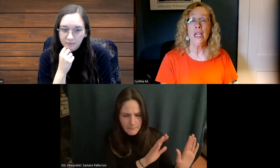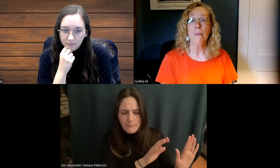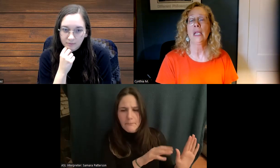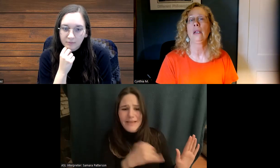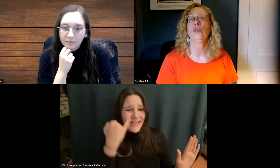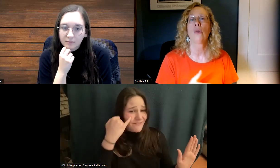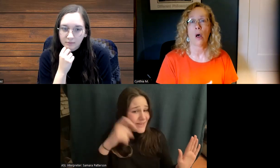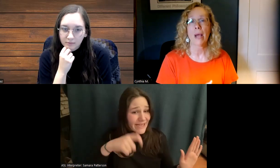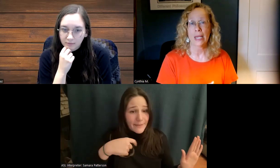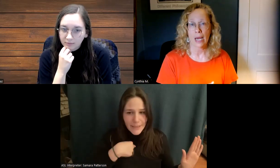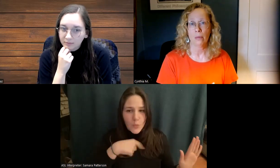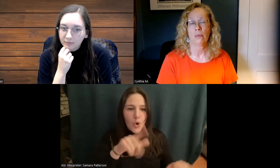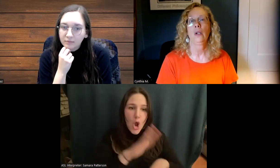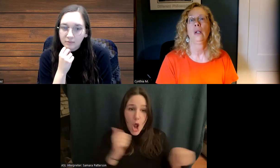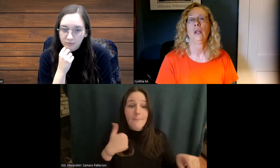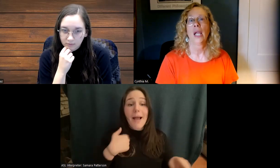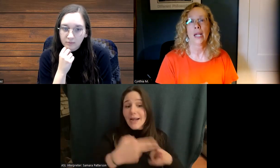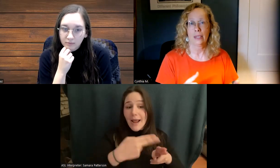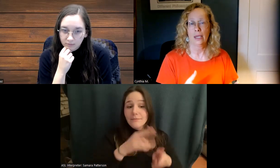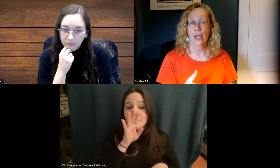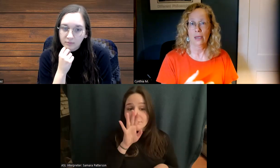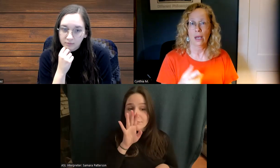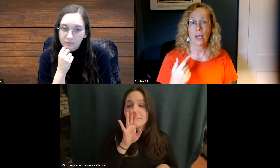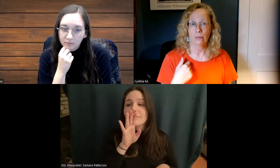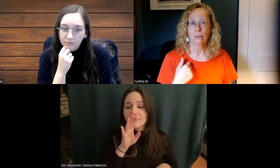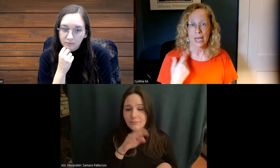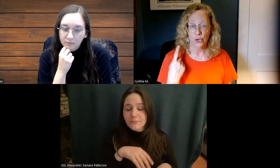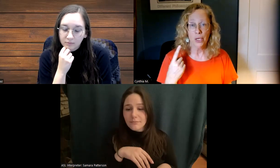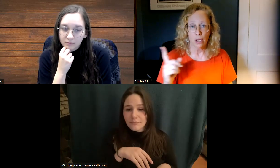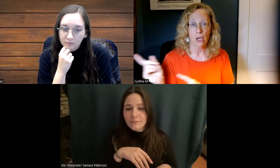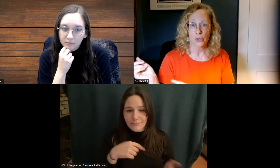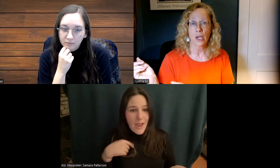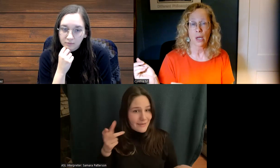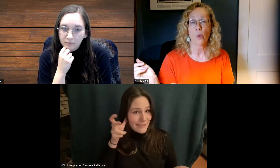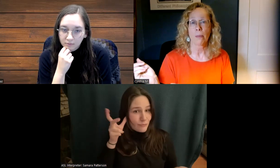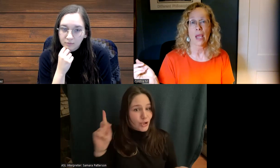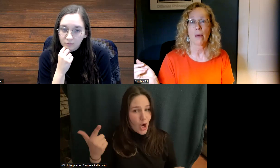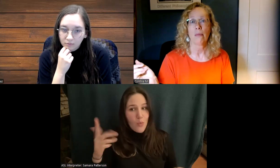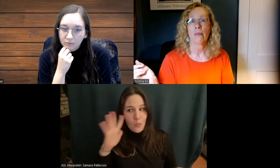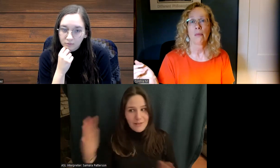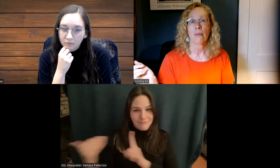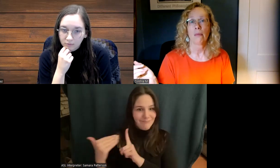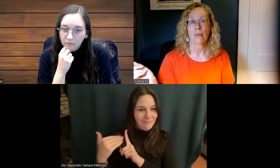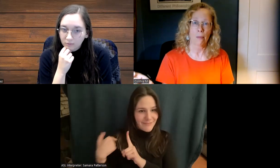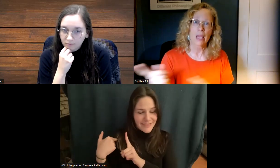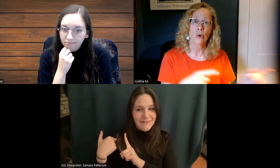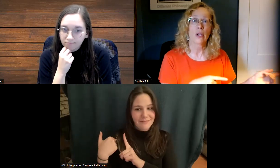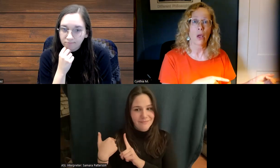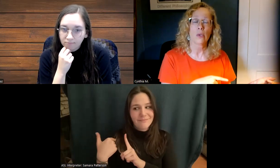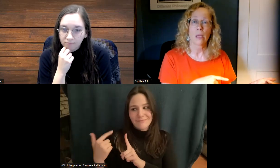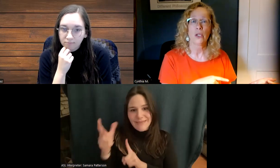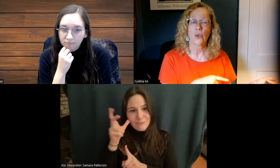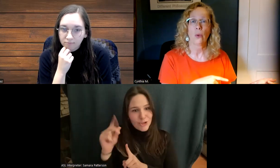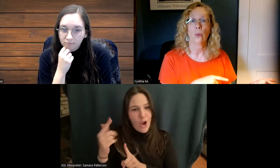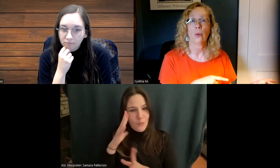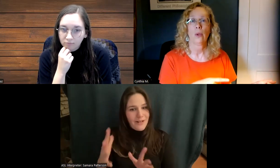you need me, you call my name. And I said, my hearing dog's going to come wake me up. And my hearing dog